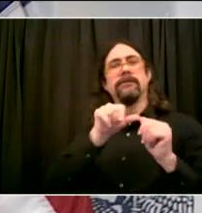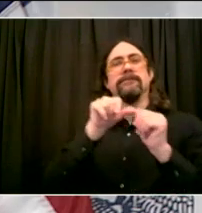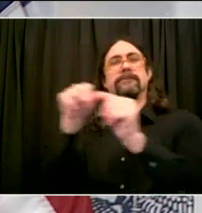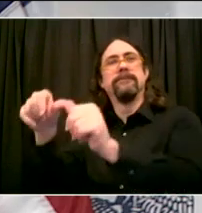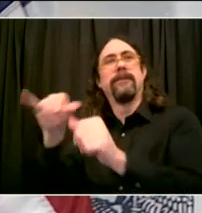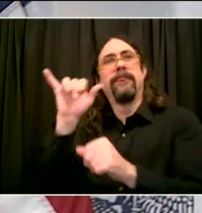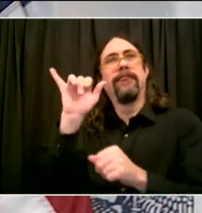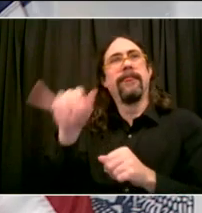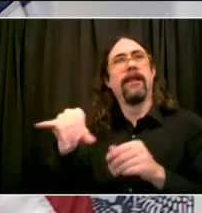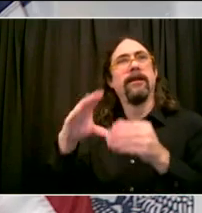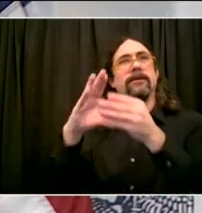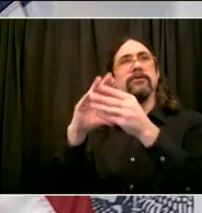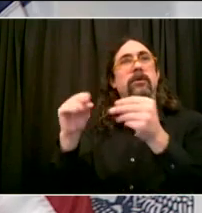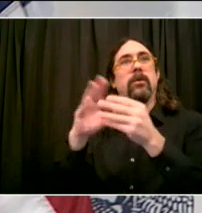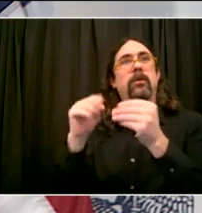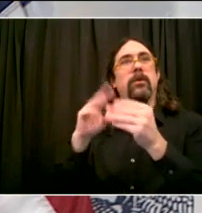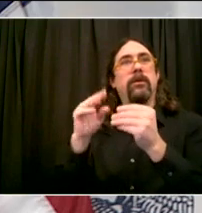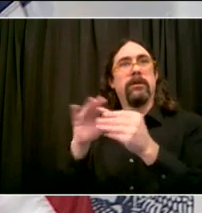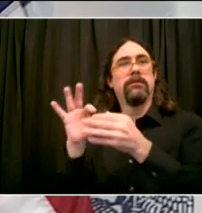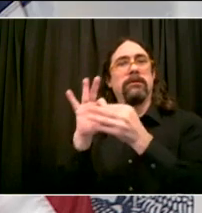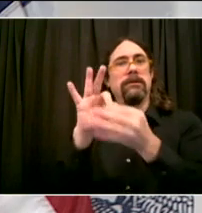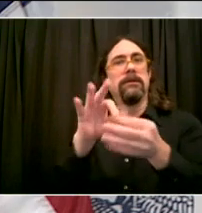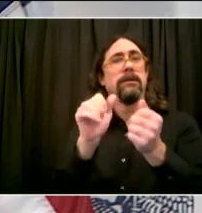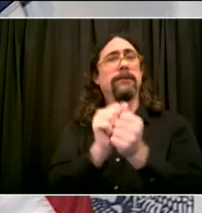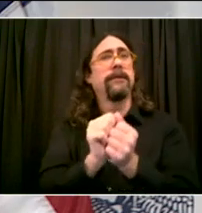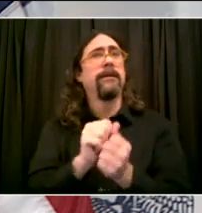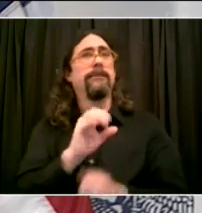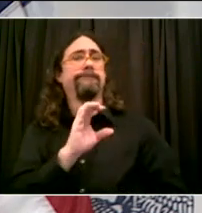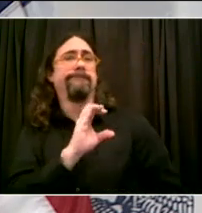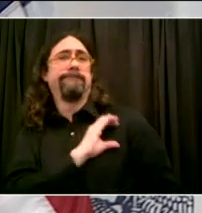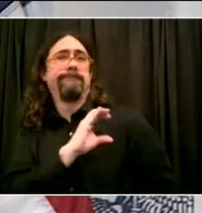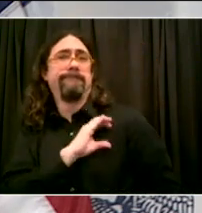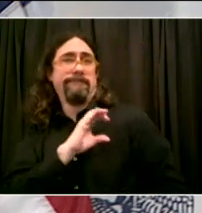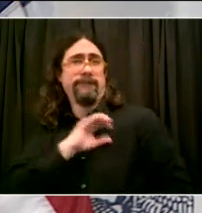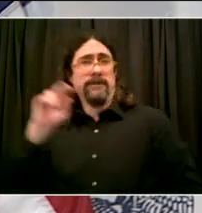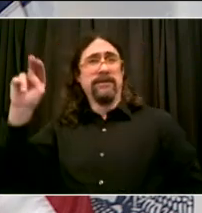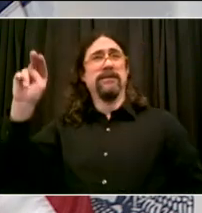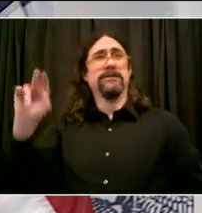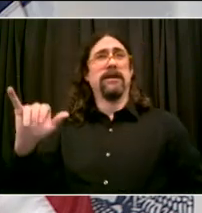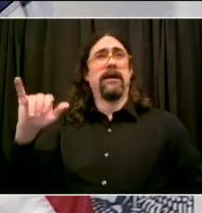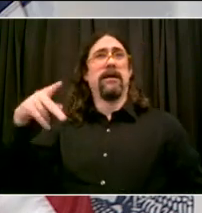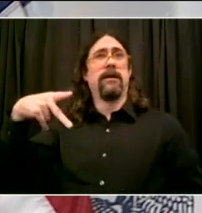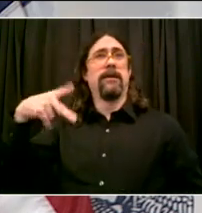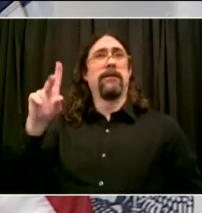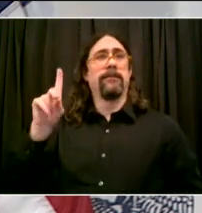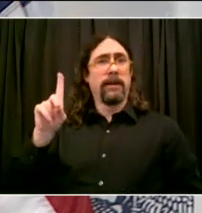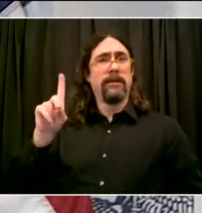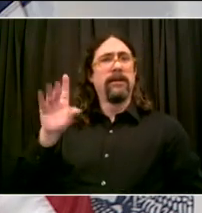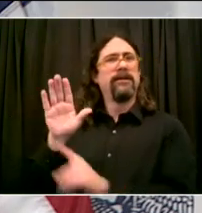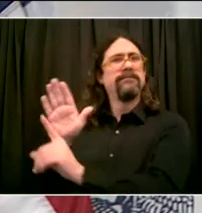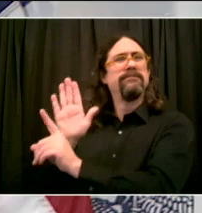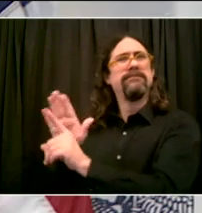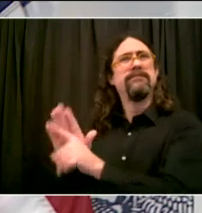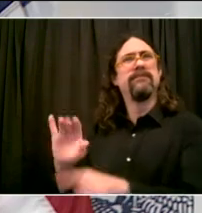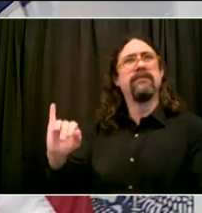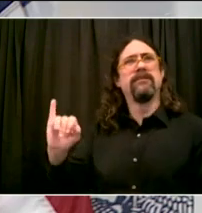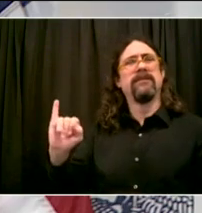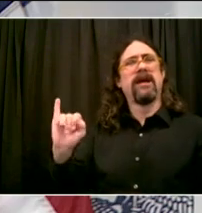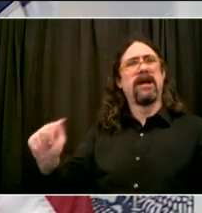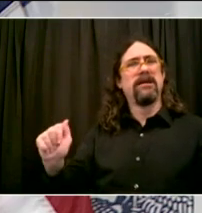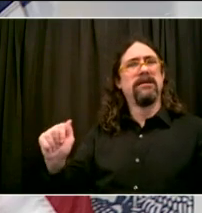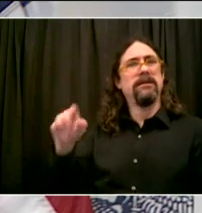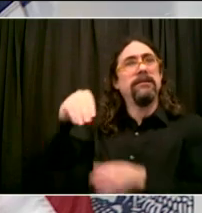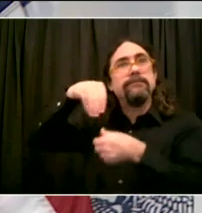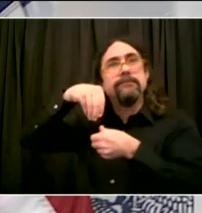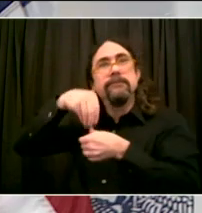obtain records, not only in the course of conducting internal investigations, but also with regards to reporters and other members of the public. You promised